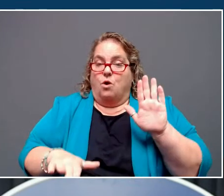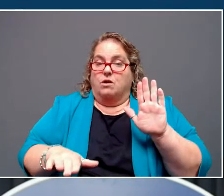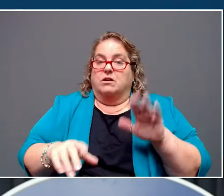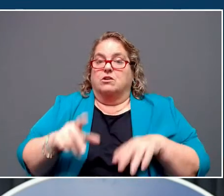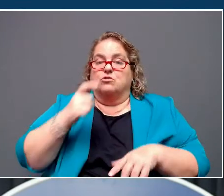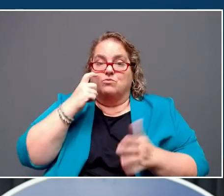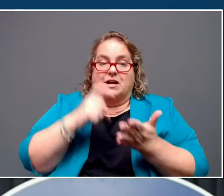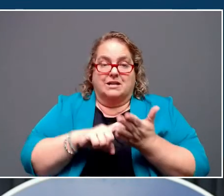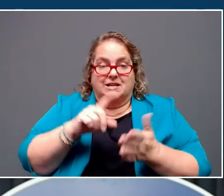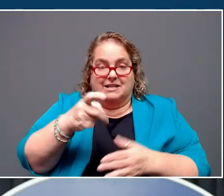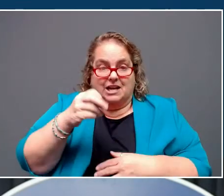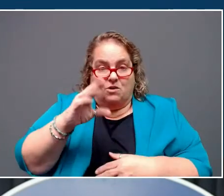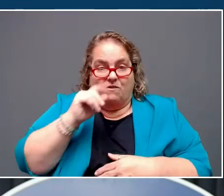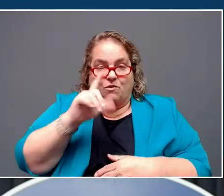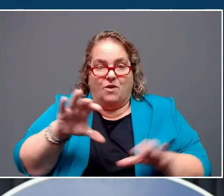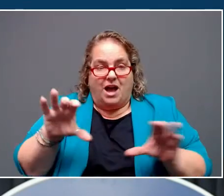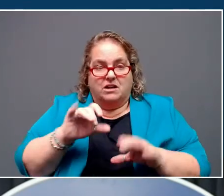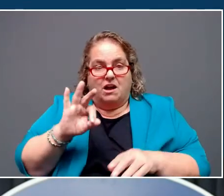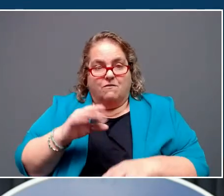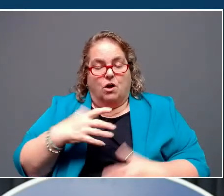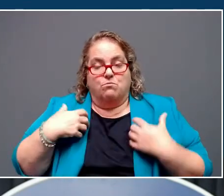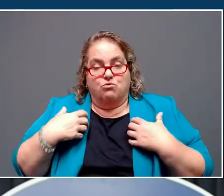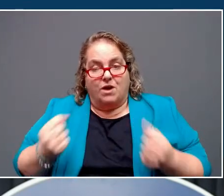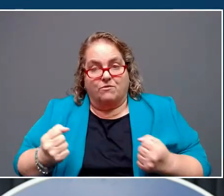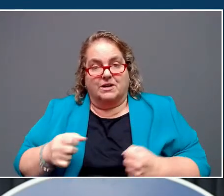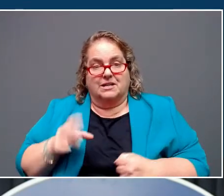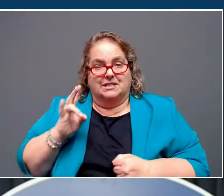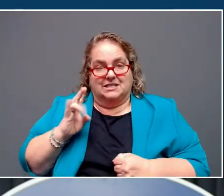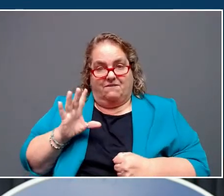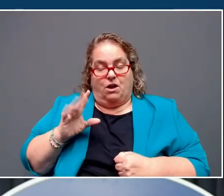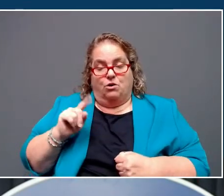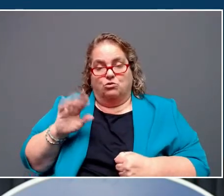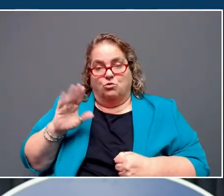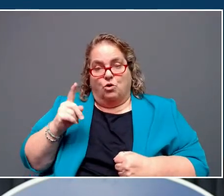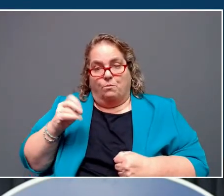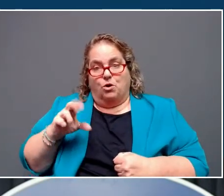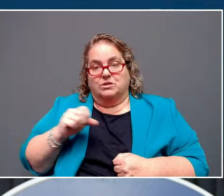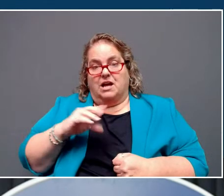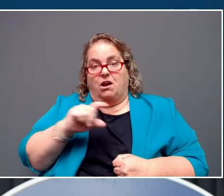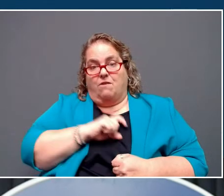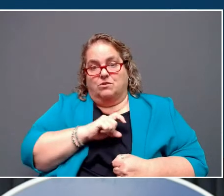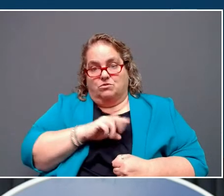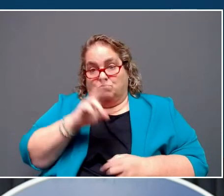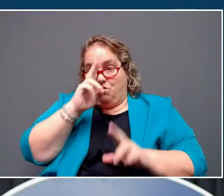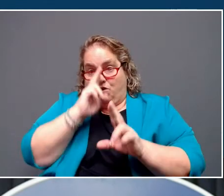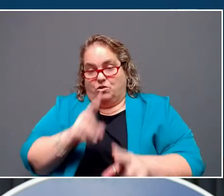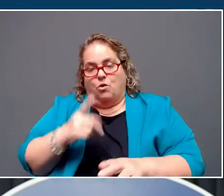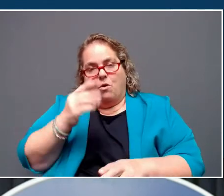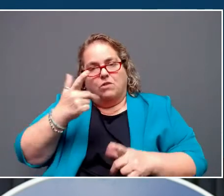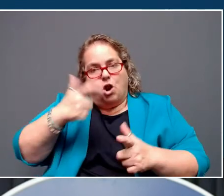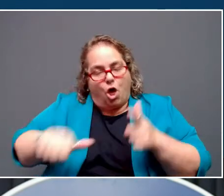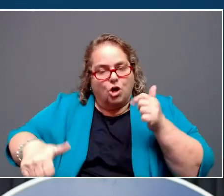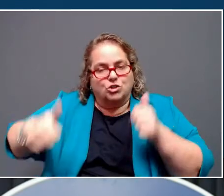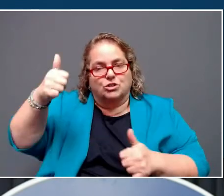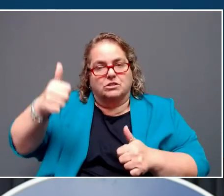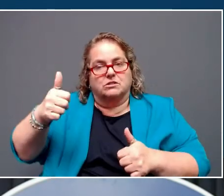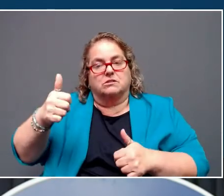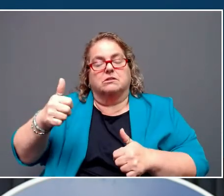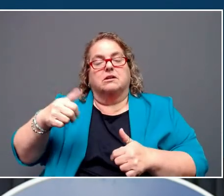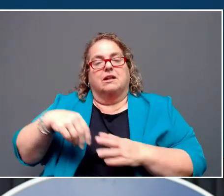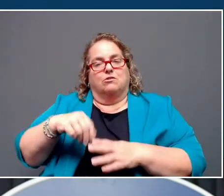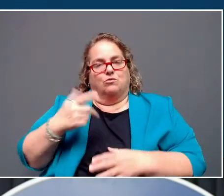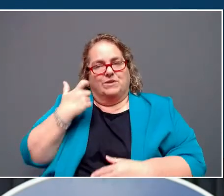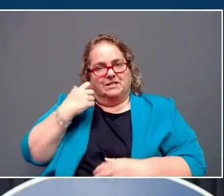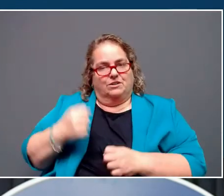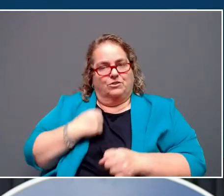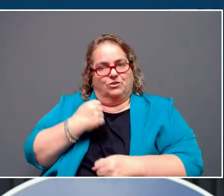acts of bravery. There were 75 troopers and officers honored, making this year's one of the largest events in recent years.